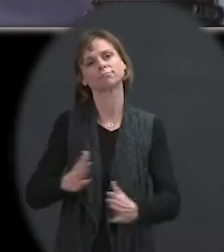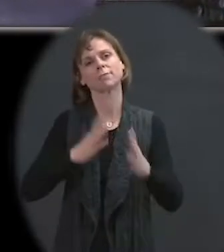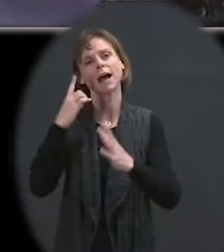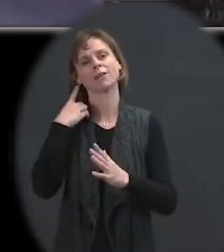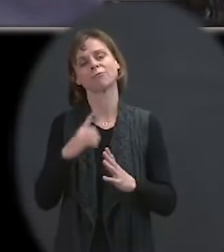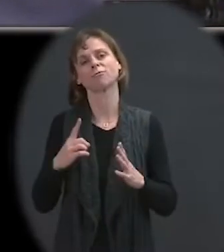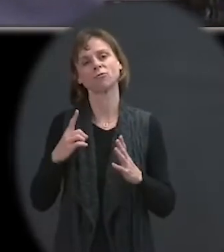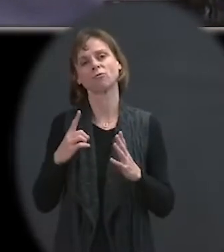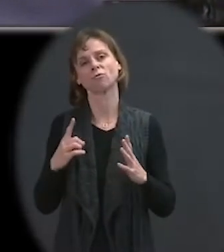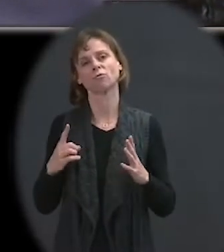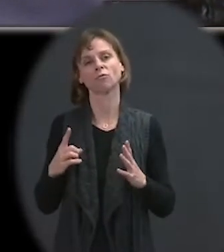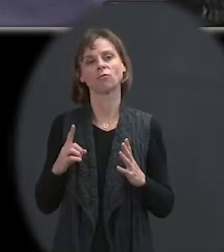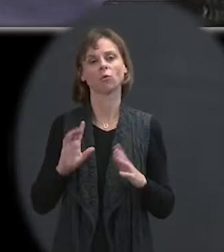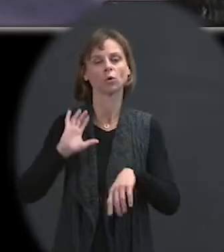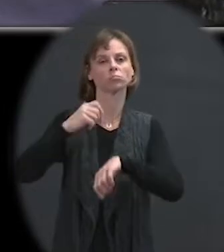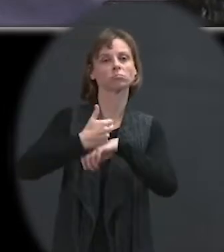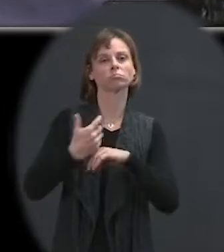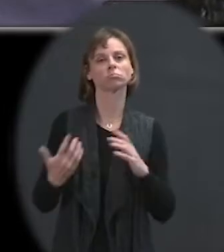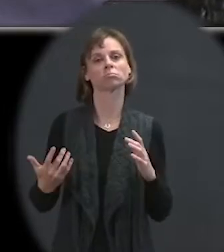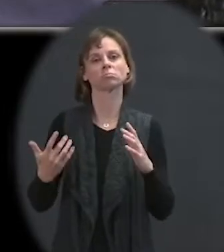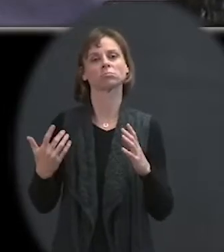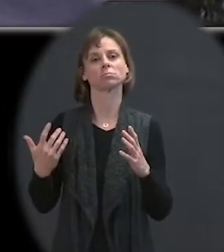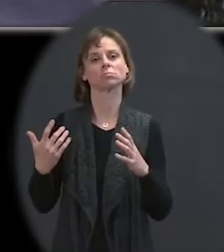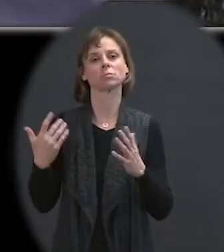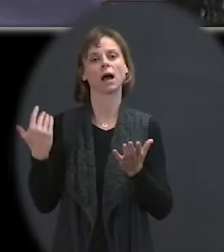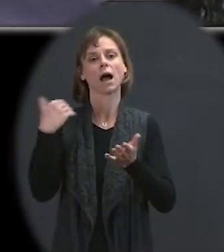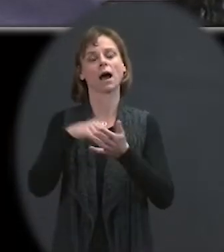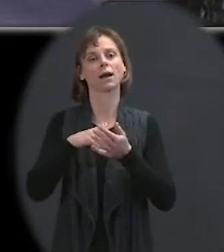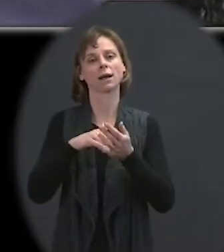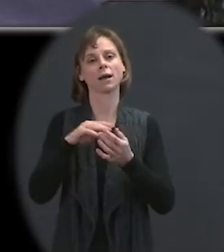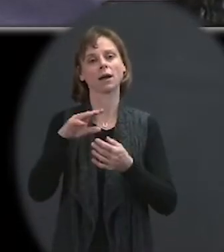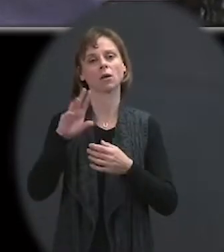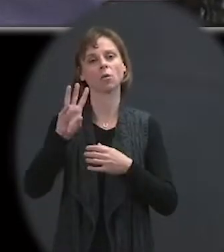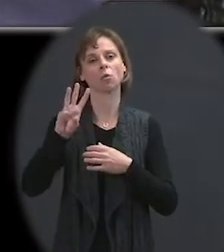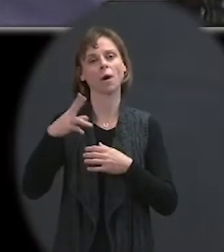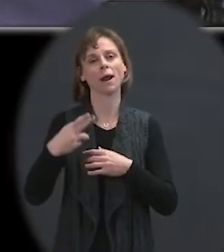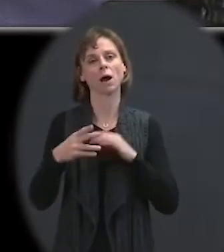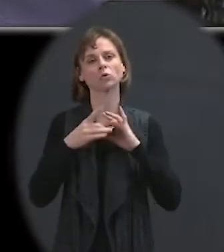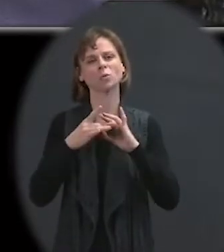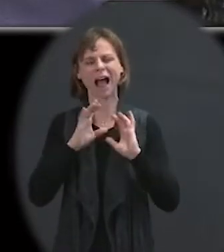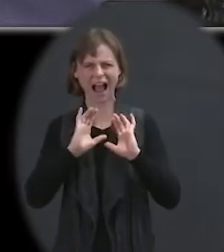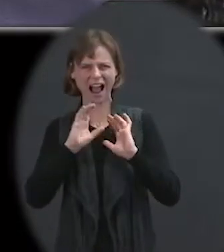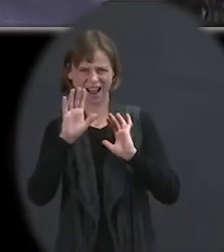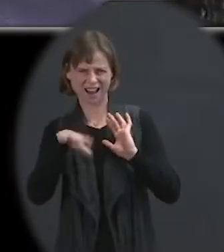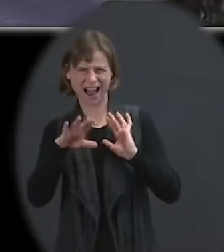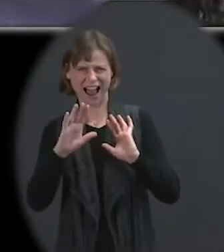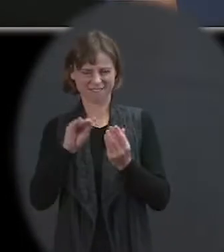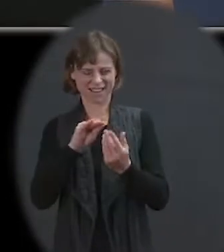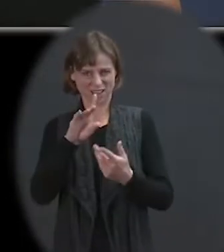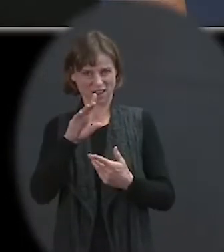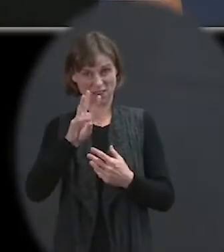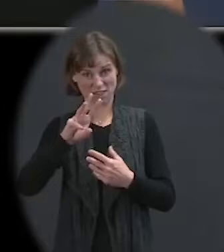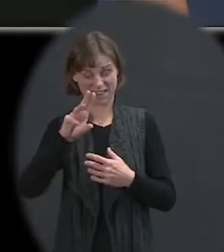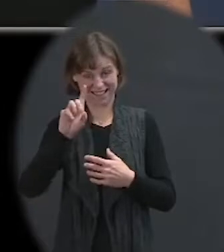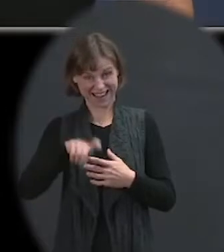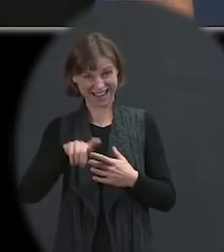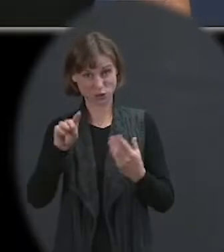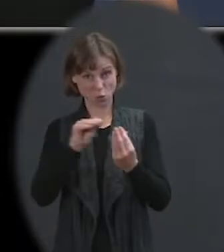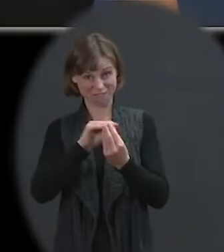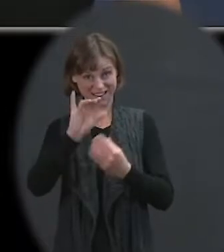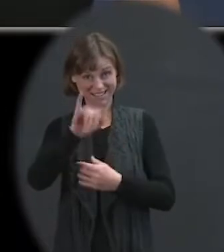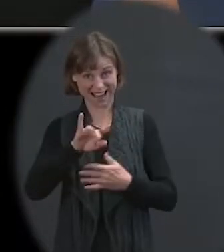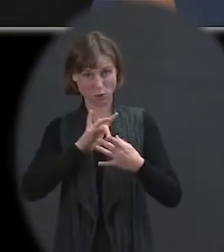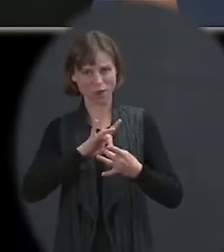From the White House and the President standpoints, how did the relationship needed mending? How did it need